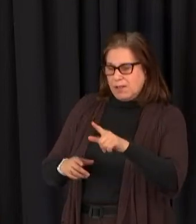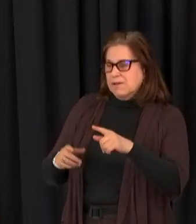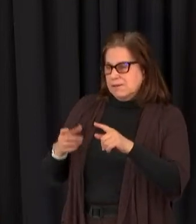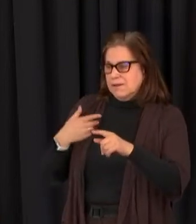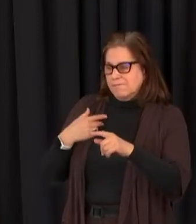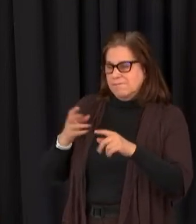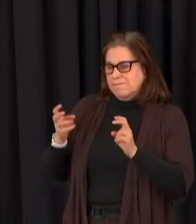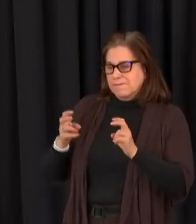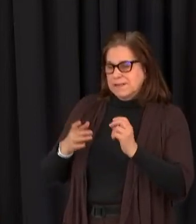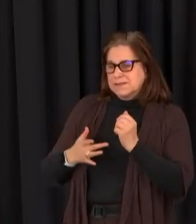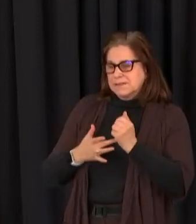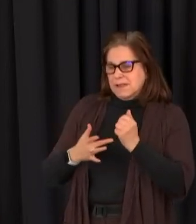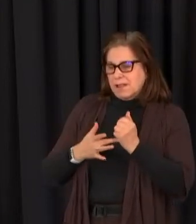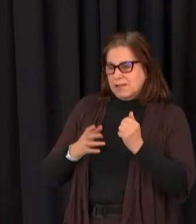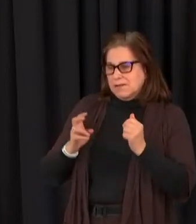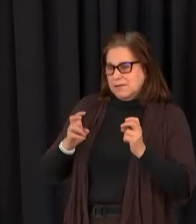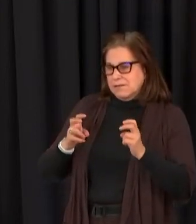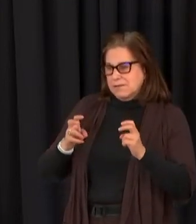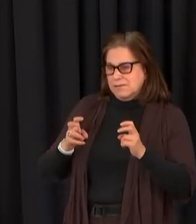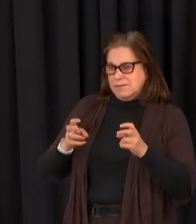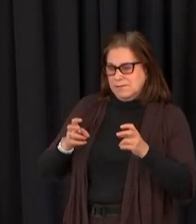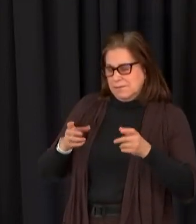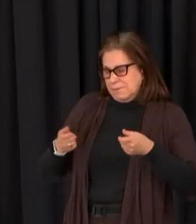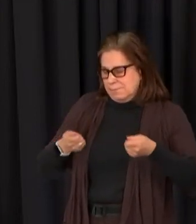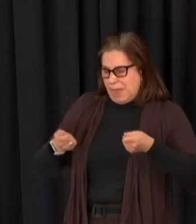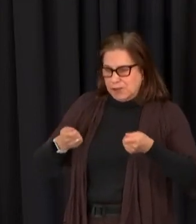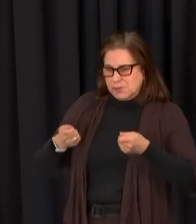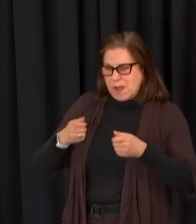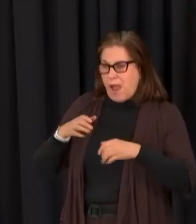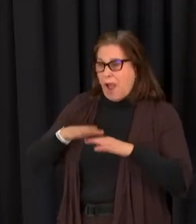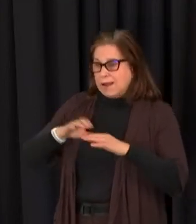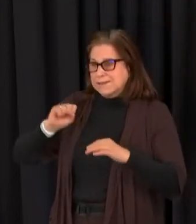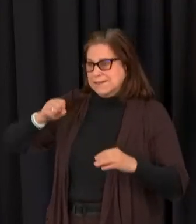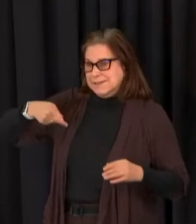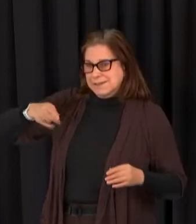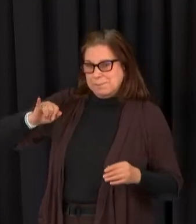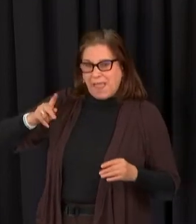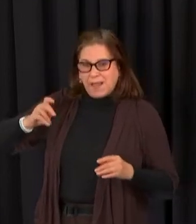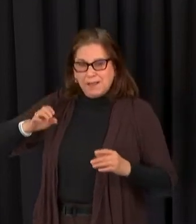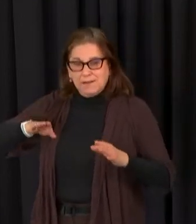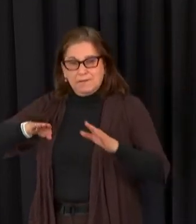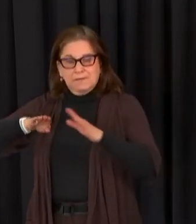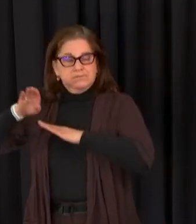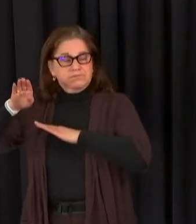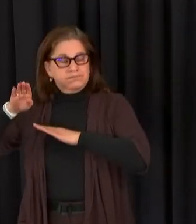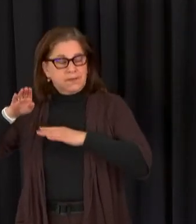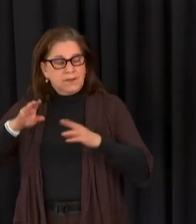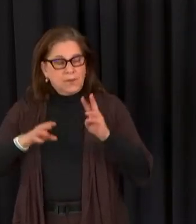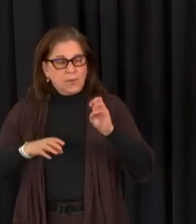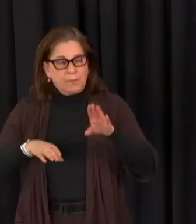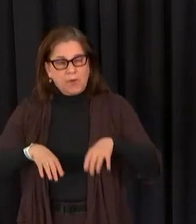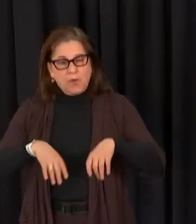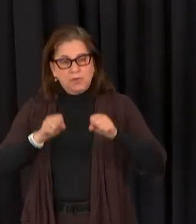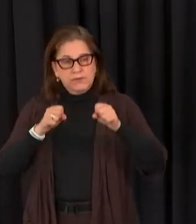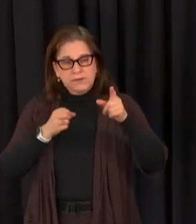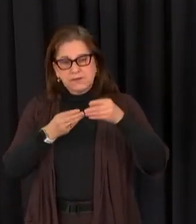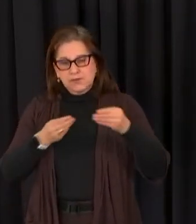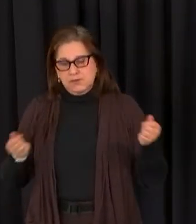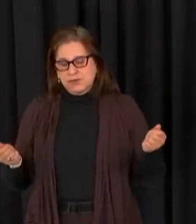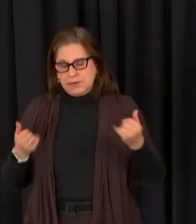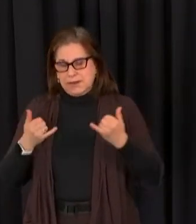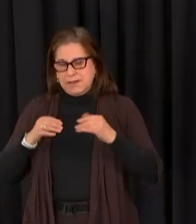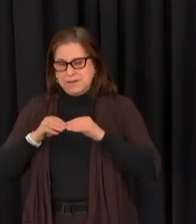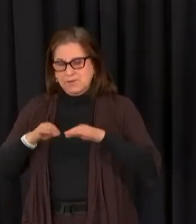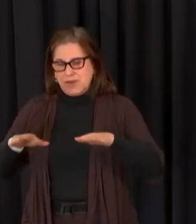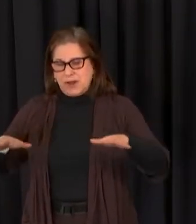right? Massive spike in user traffic. All of a sudden, the web hosting solution that we utilize had to spread the load